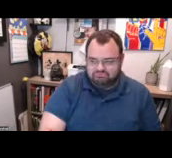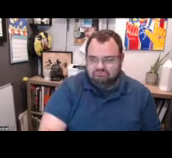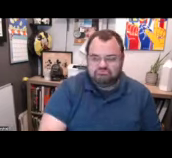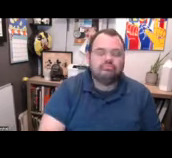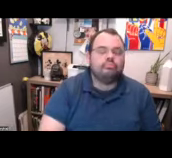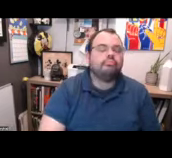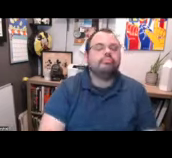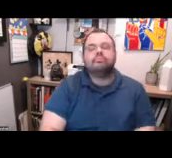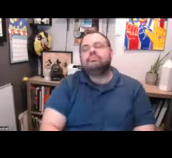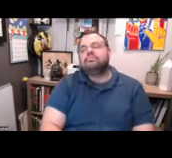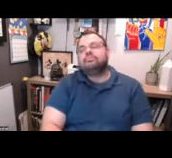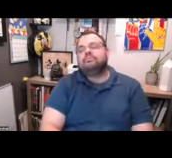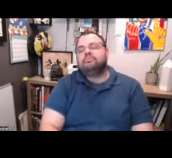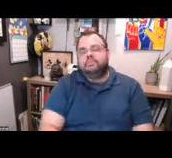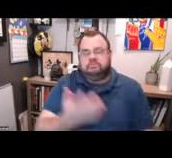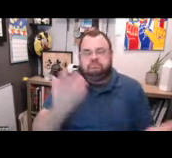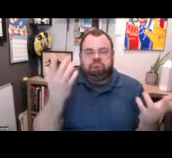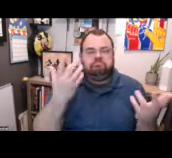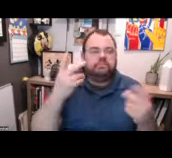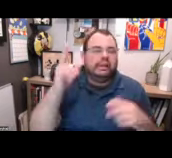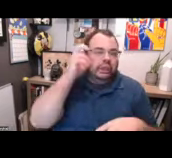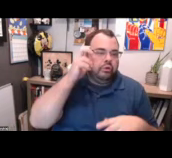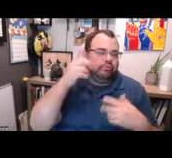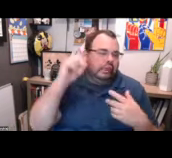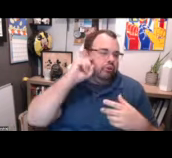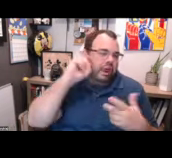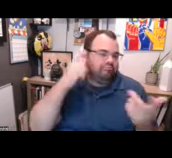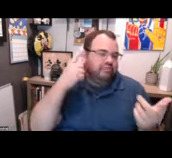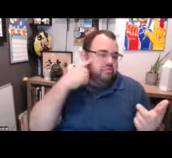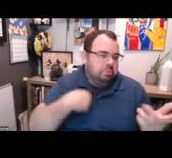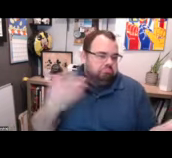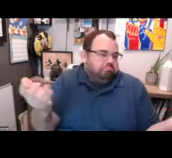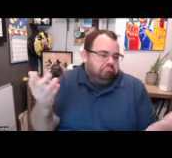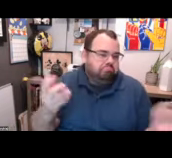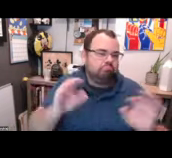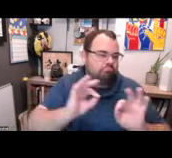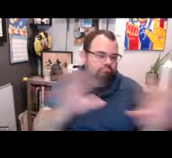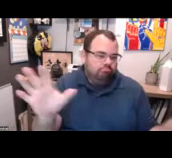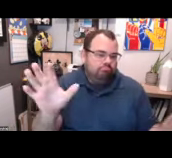I can't hear it, so what I hear, I just hear it louder. So